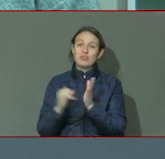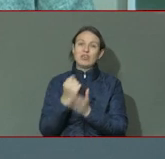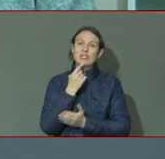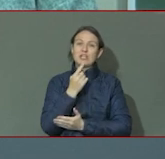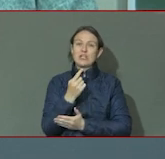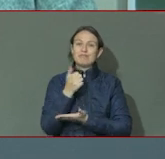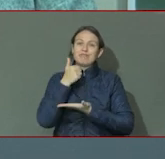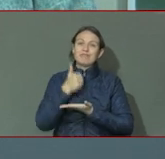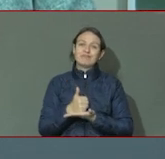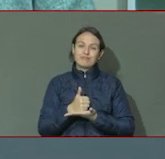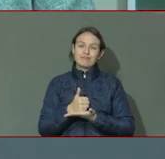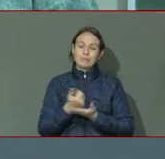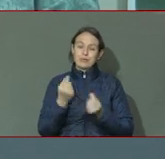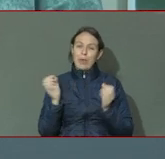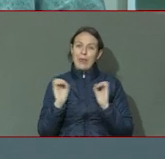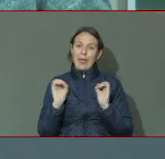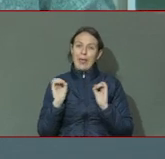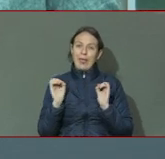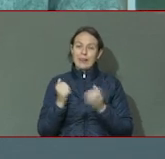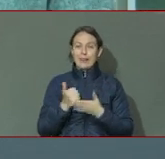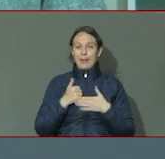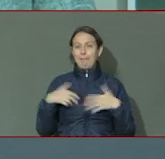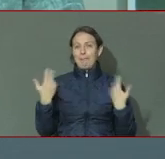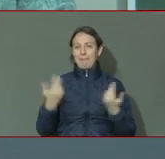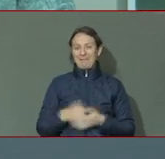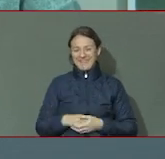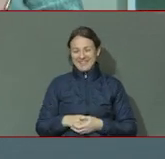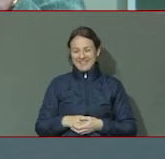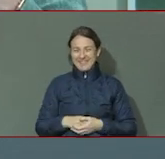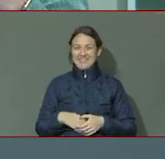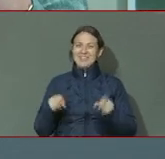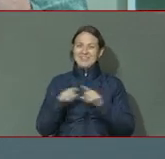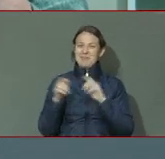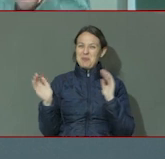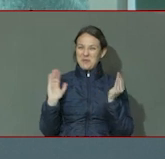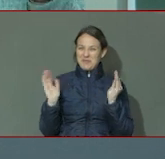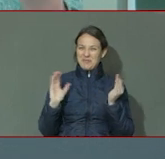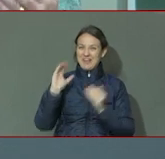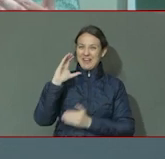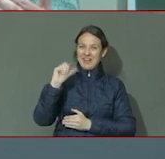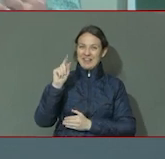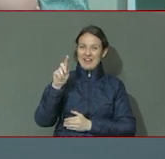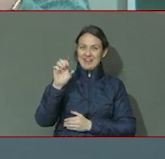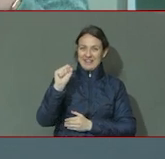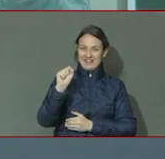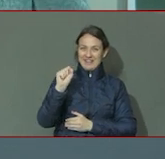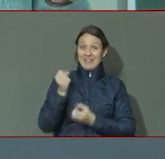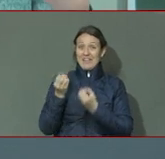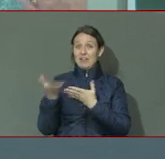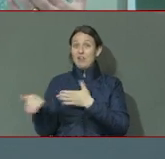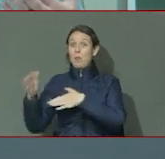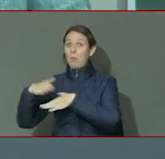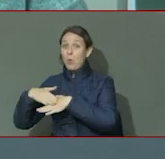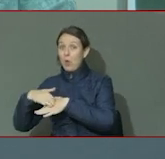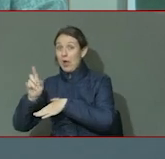sit behind your books and you don't do anything. That doesn't help. So catalyst cannot give you more. It can only give